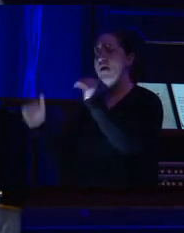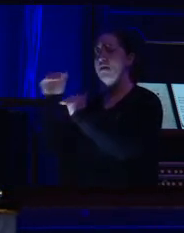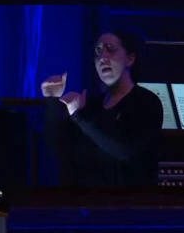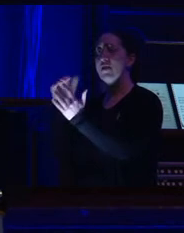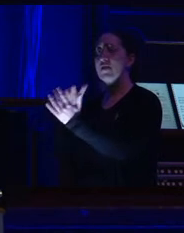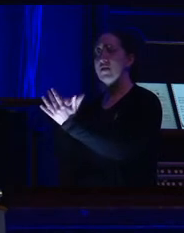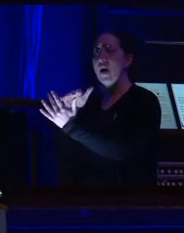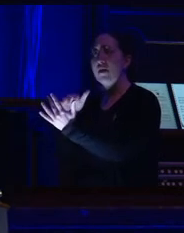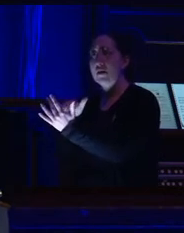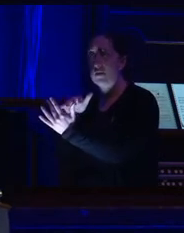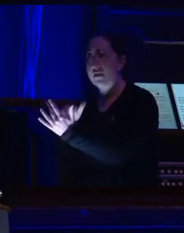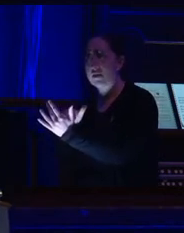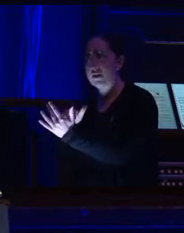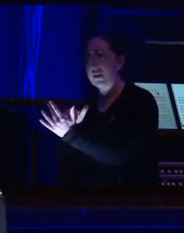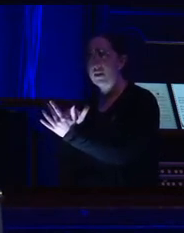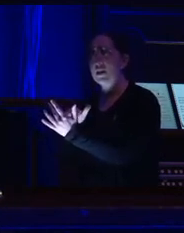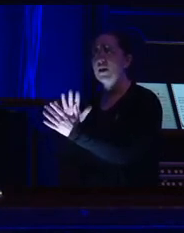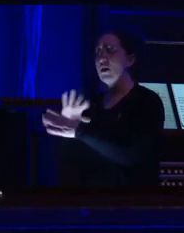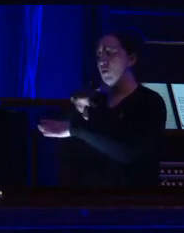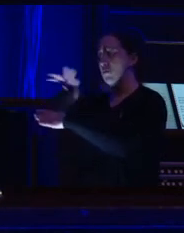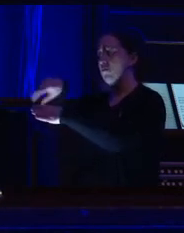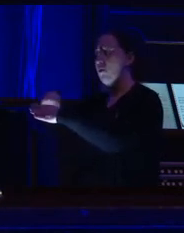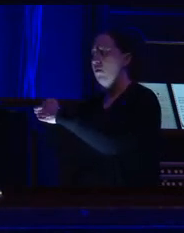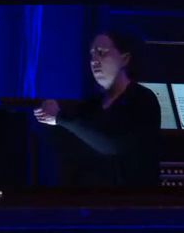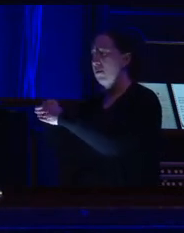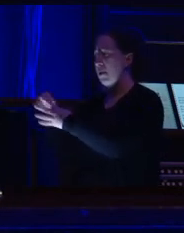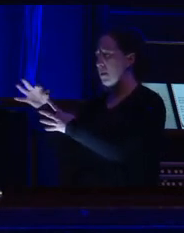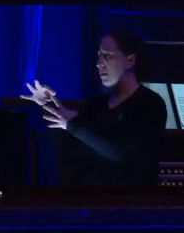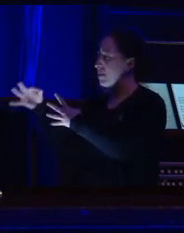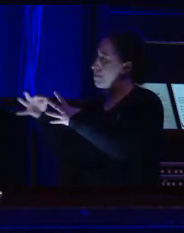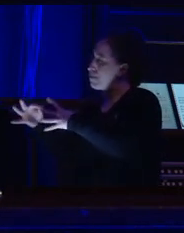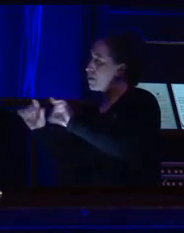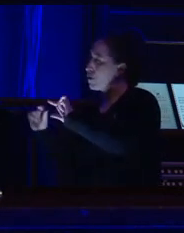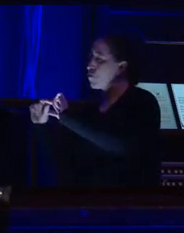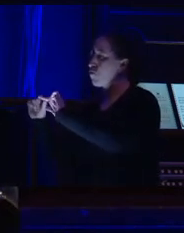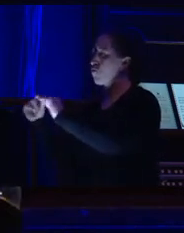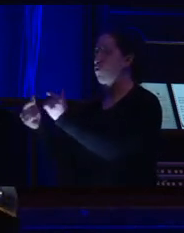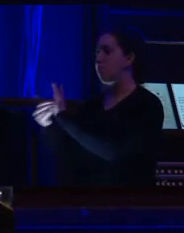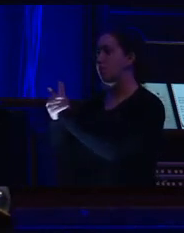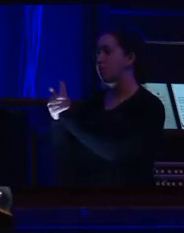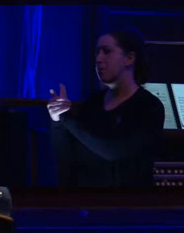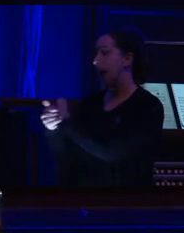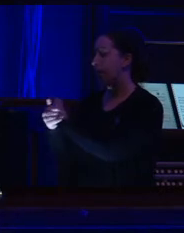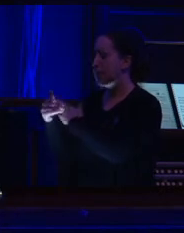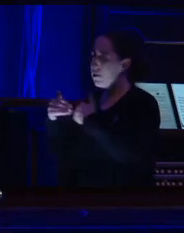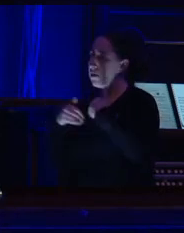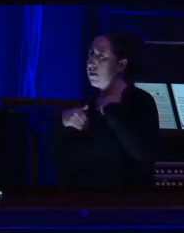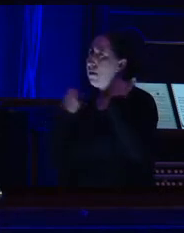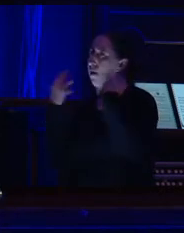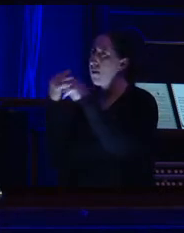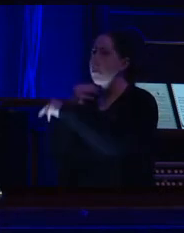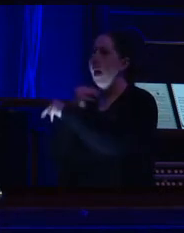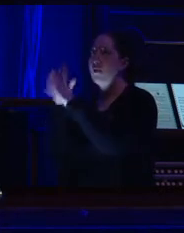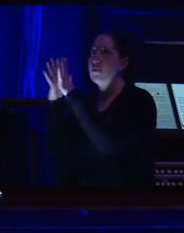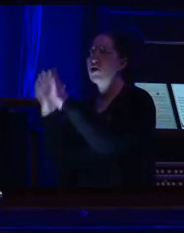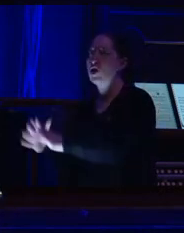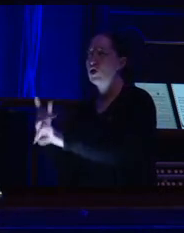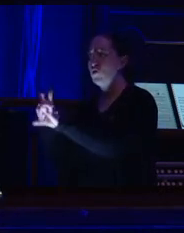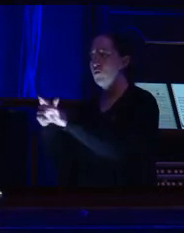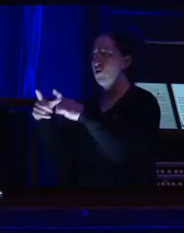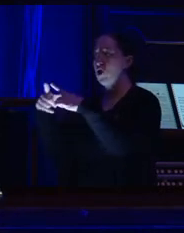Oppenheimer, to be among a select group of talented young mathematicians from